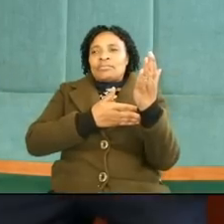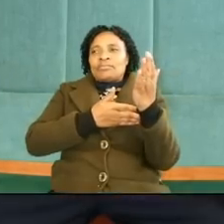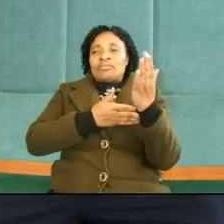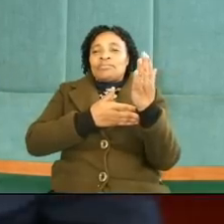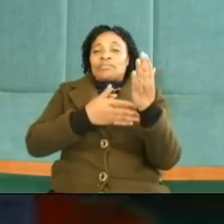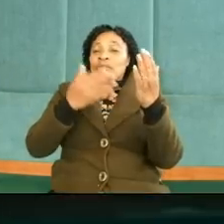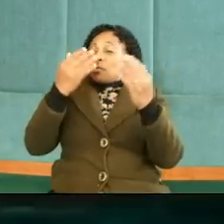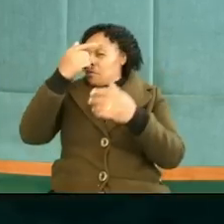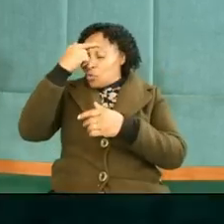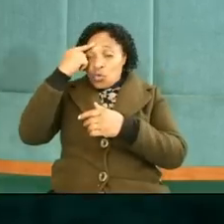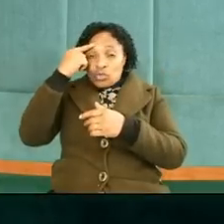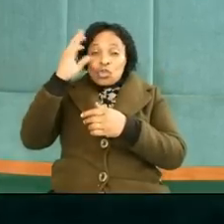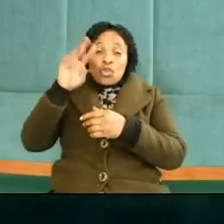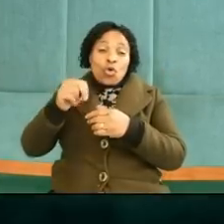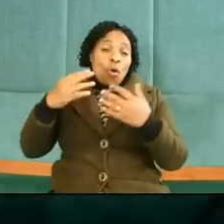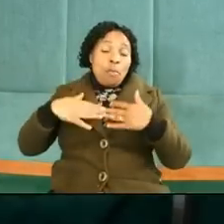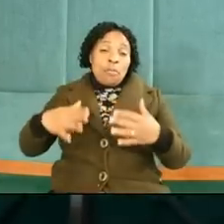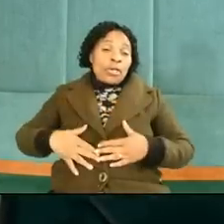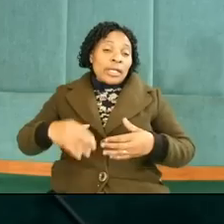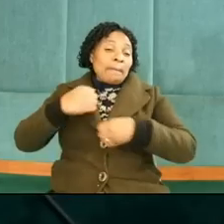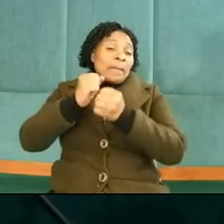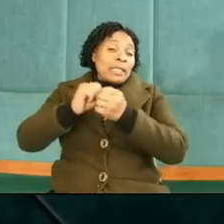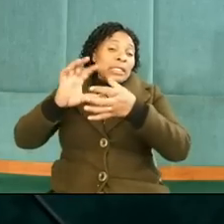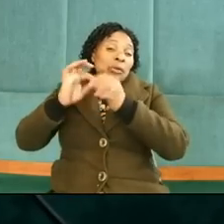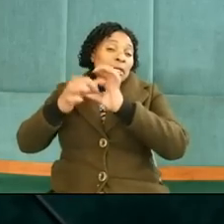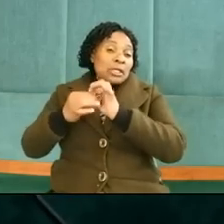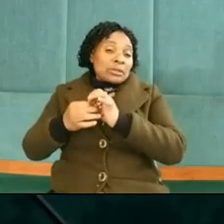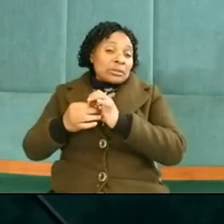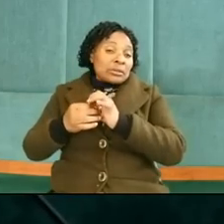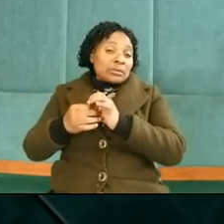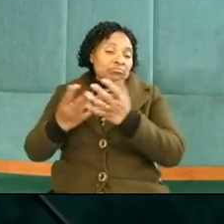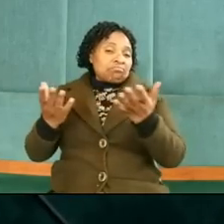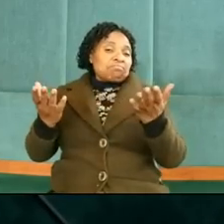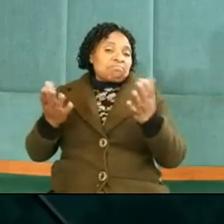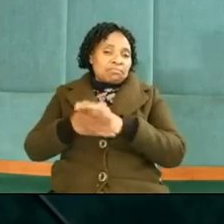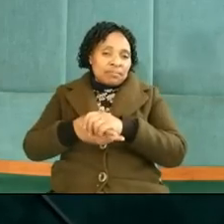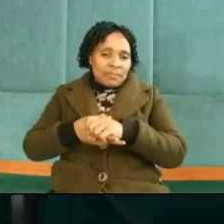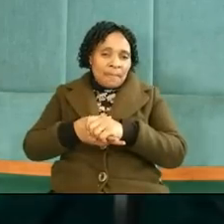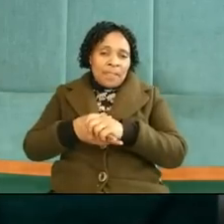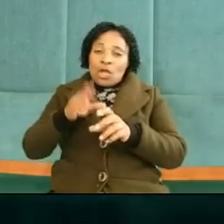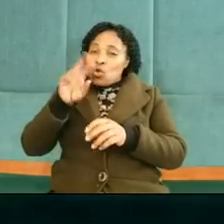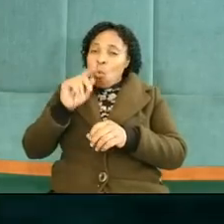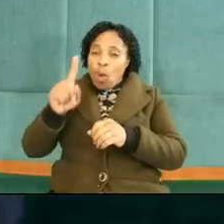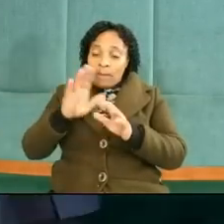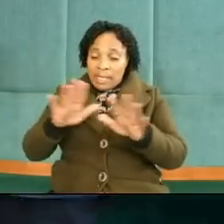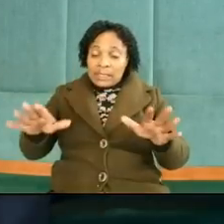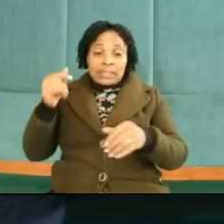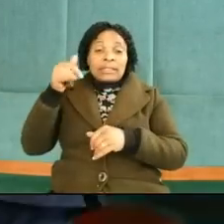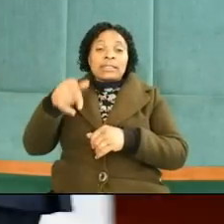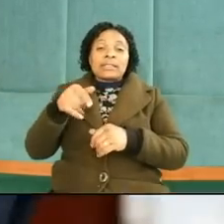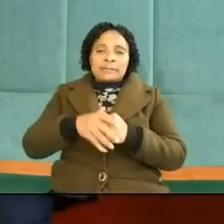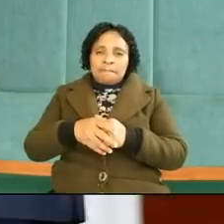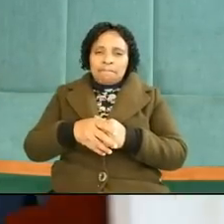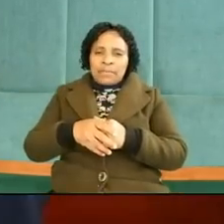Because nobody made the connection. We only marvel at it, but nobody made the connection. So